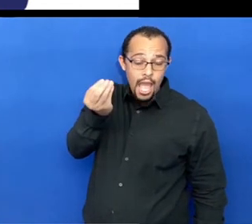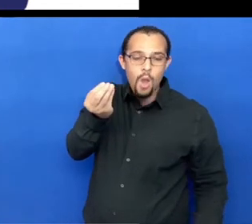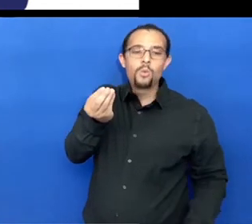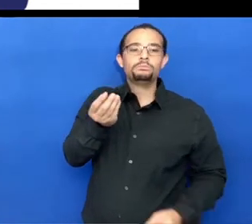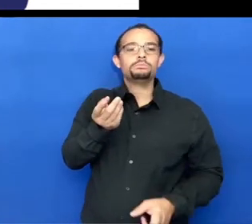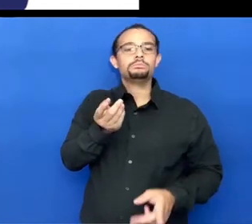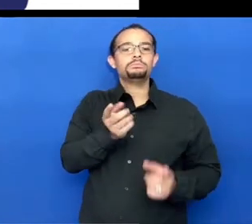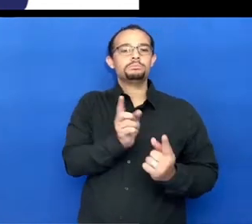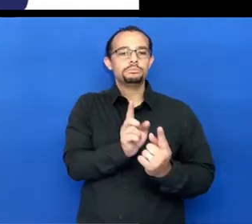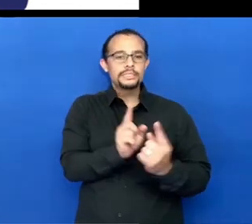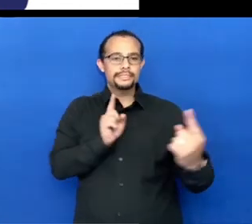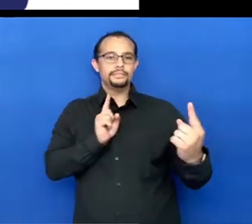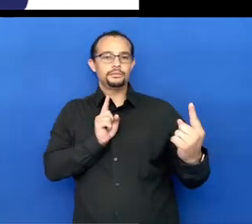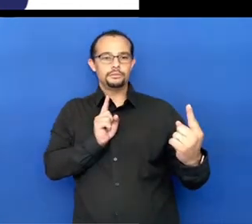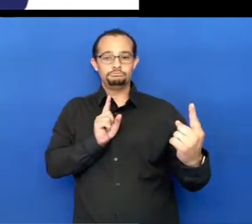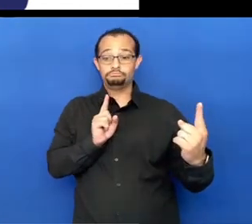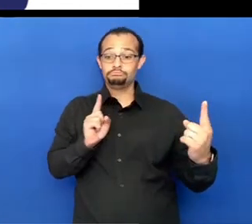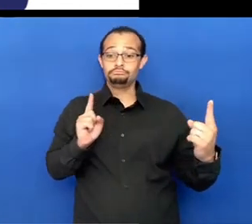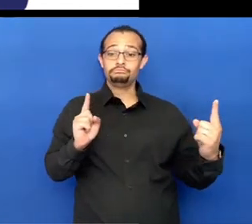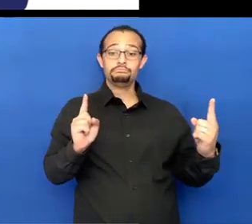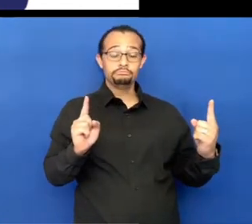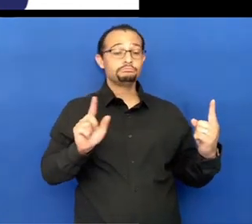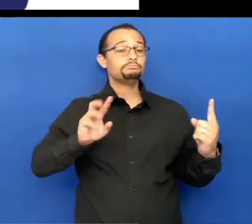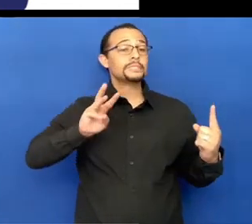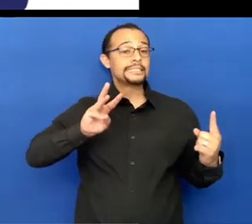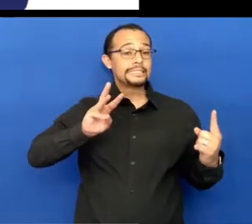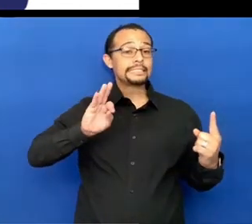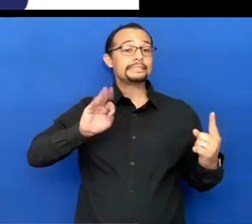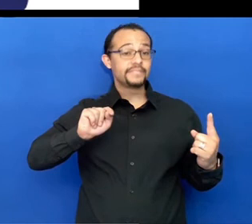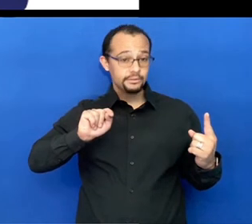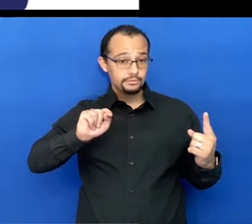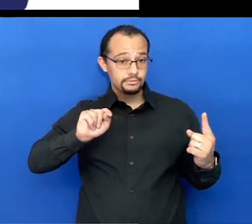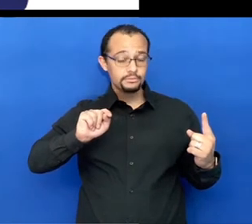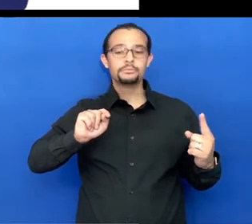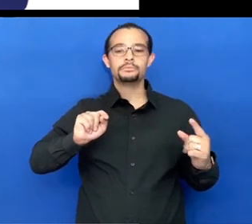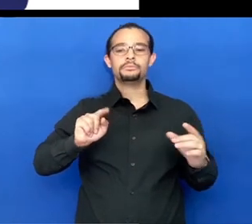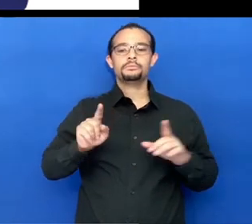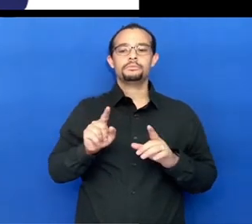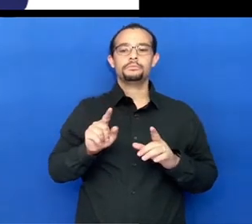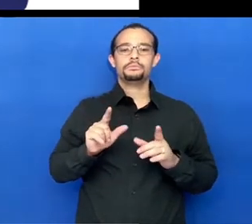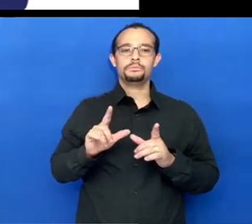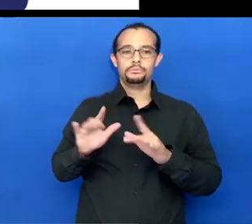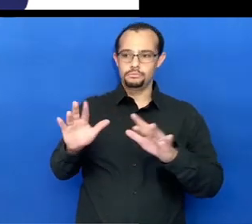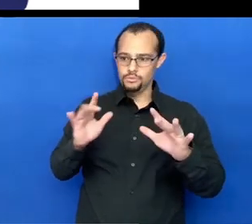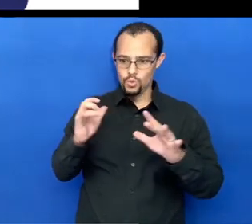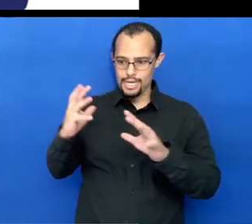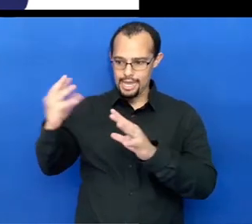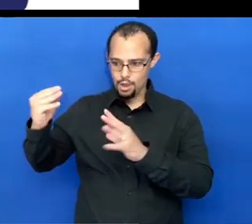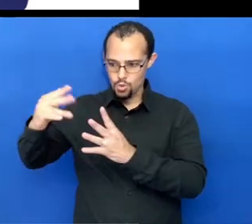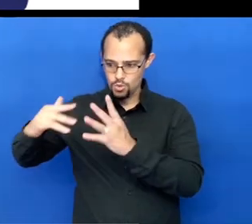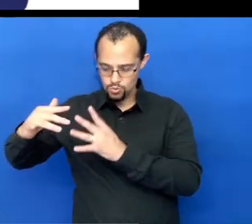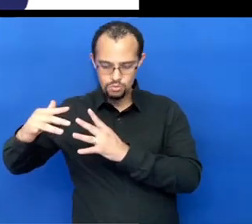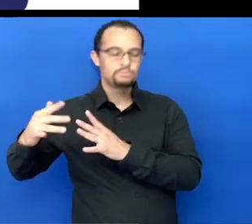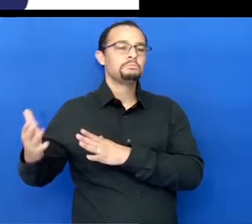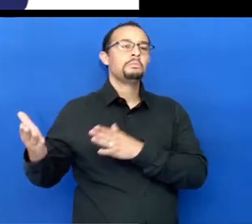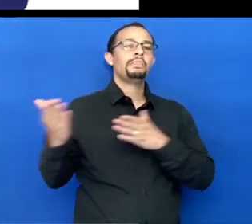places that we may need to venture out to at this time, we are keeping that physical distance and 6 feet, and we're